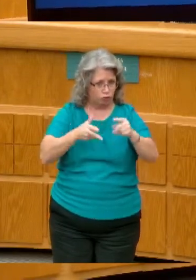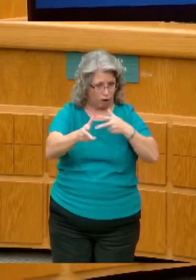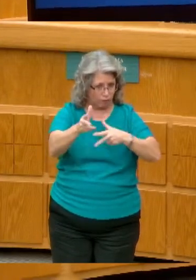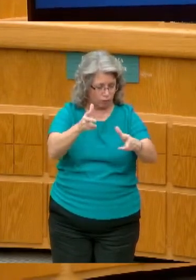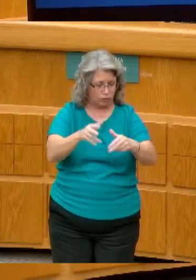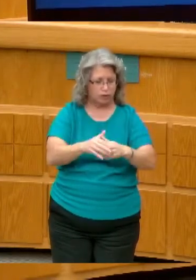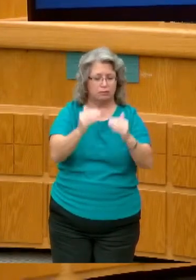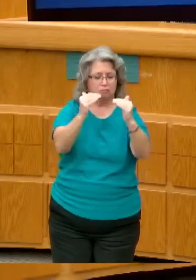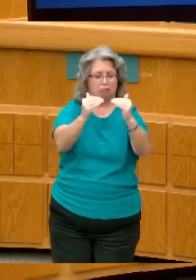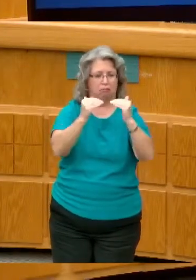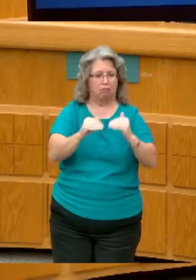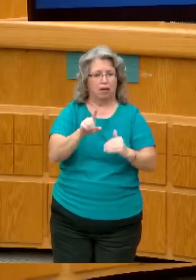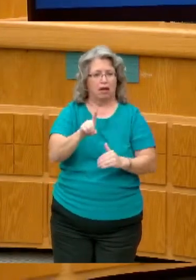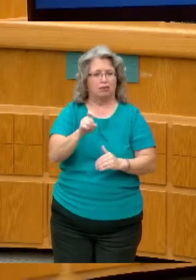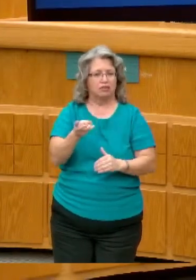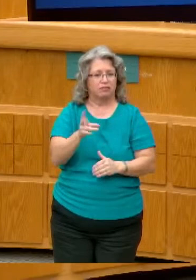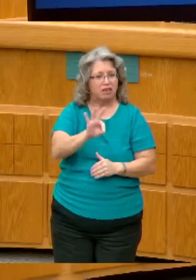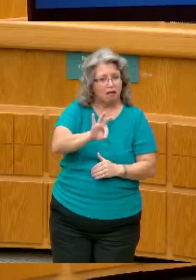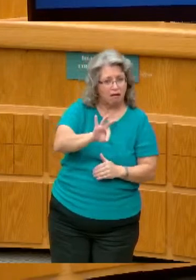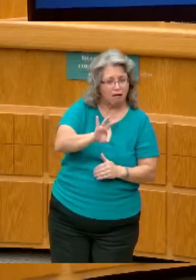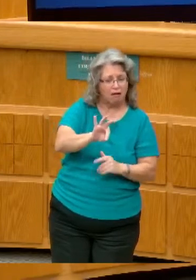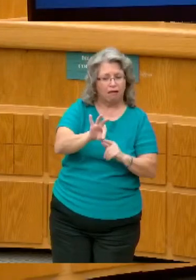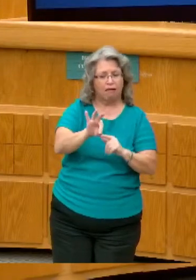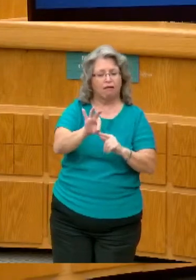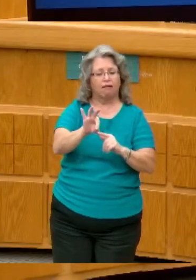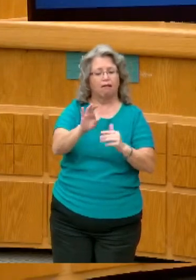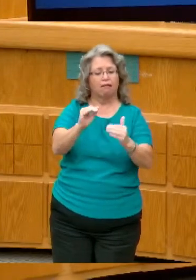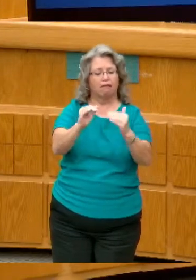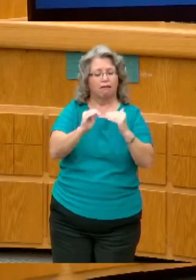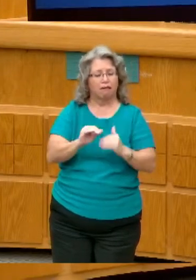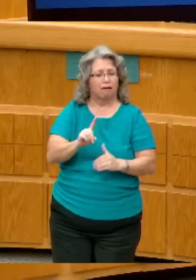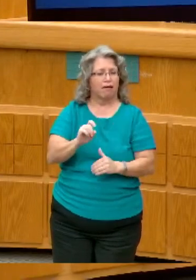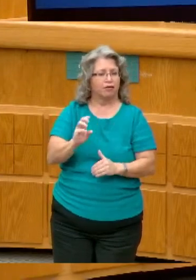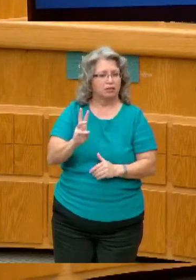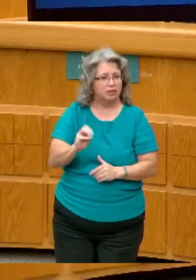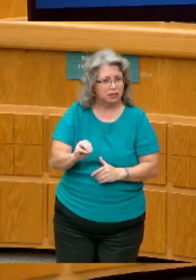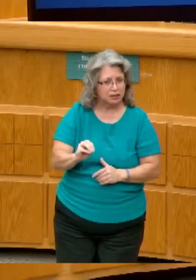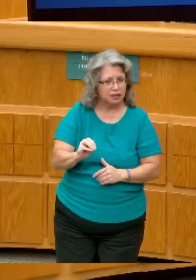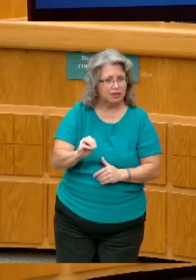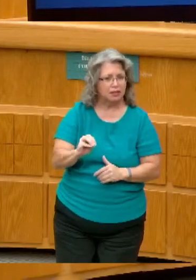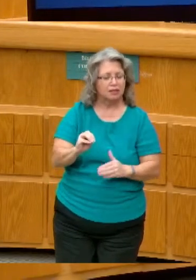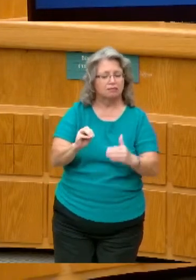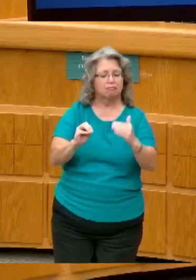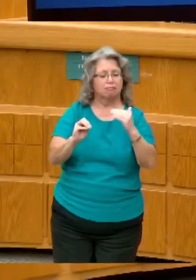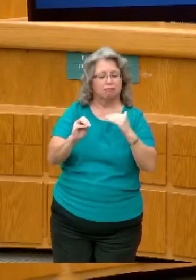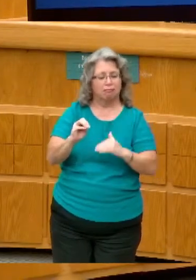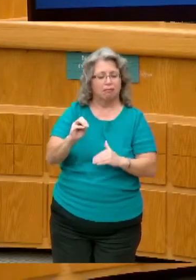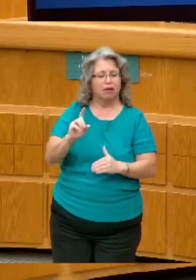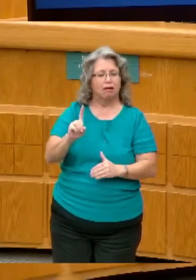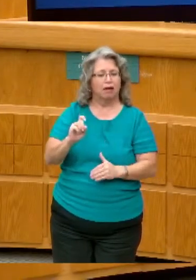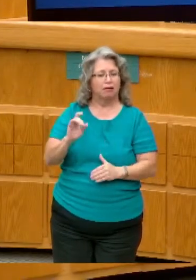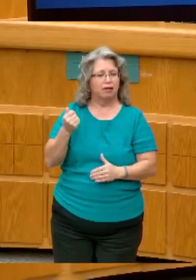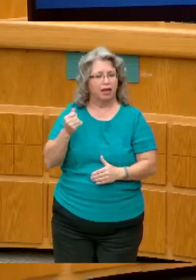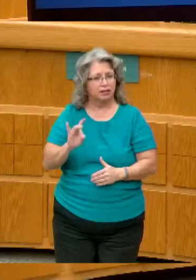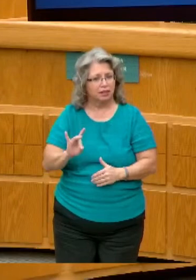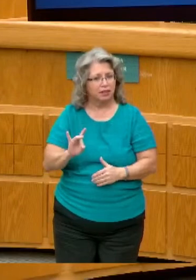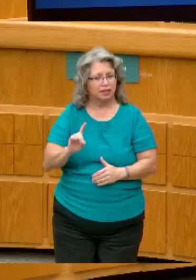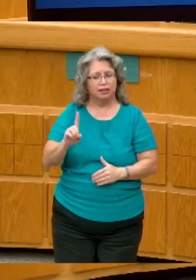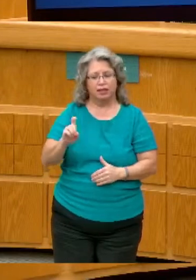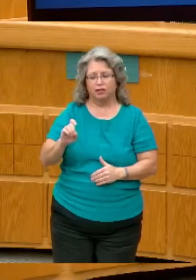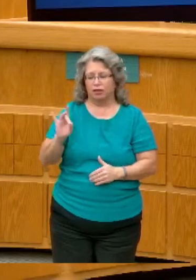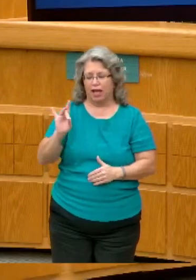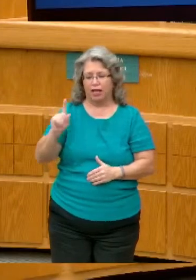see 179 people tested, 160 people tested, 118 and 181